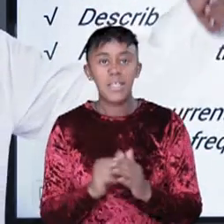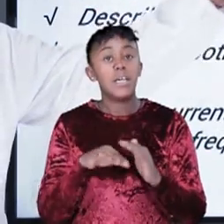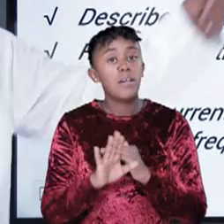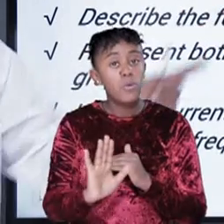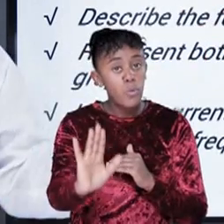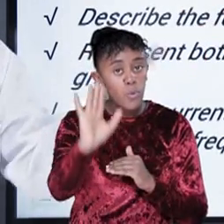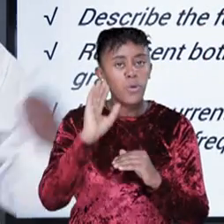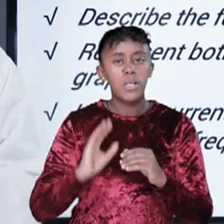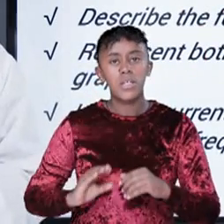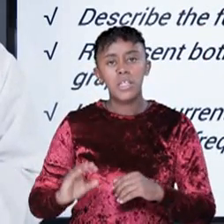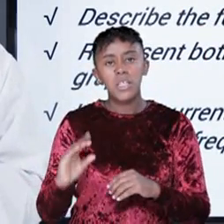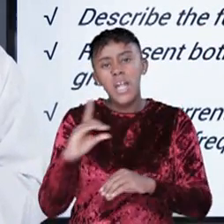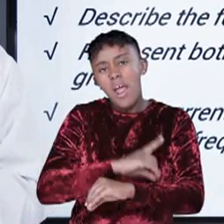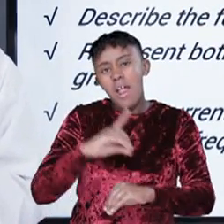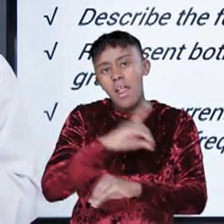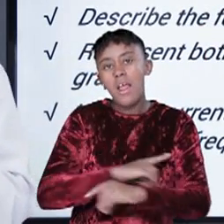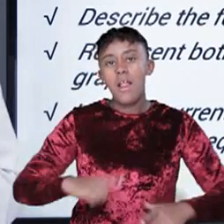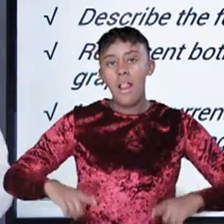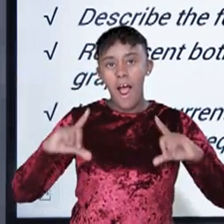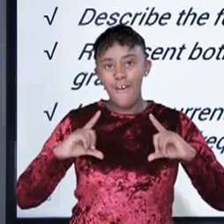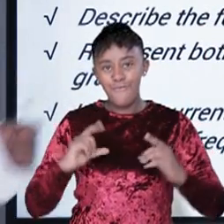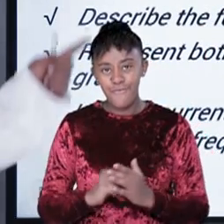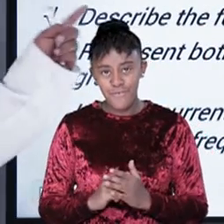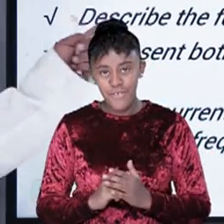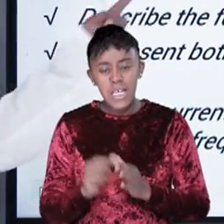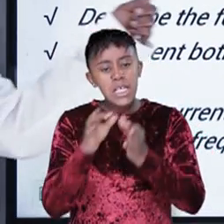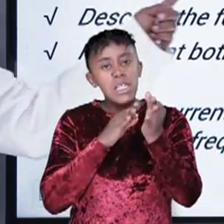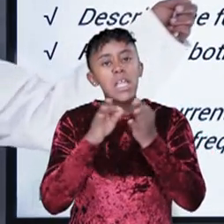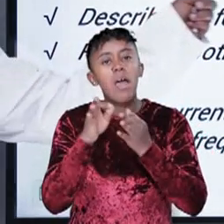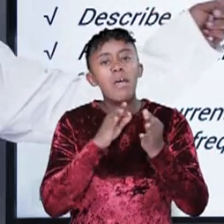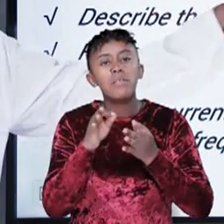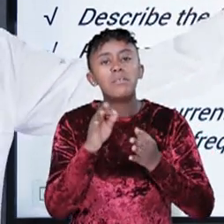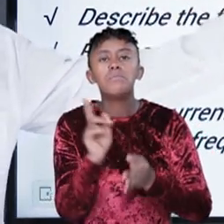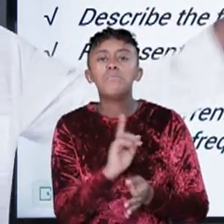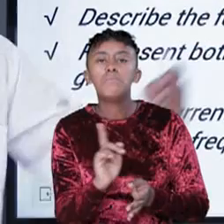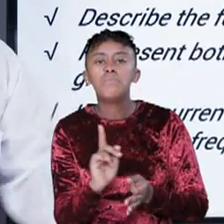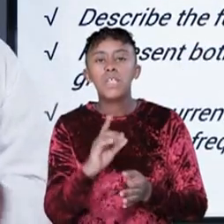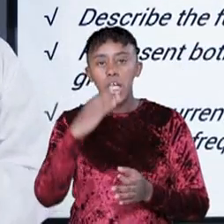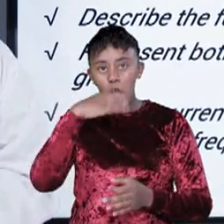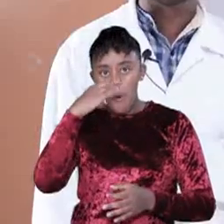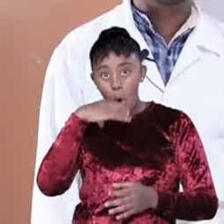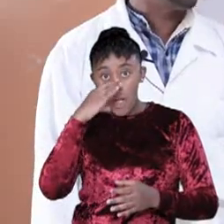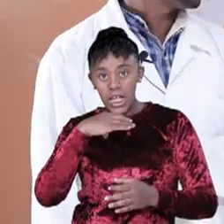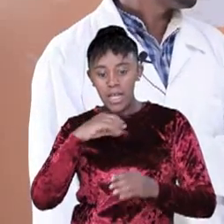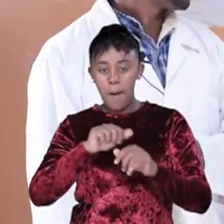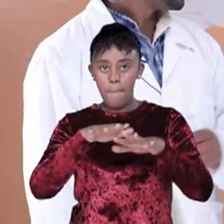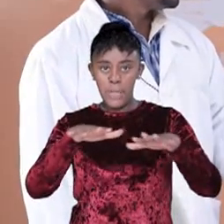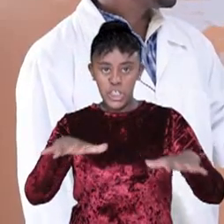electronics in your daily life. State what it means by thermonic